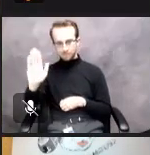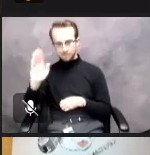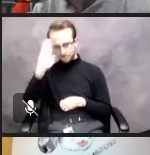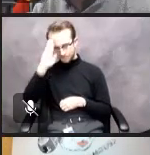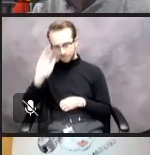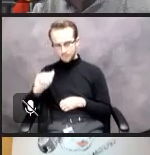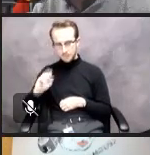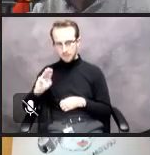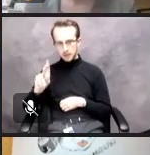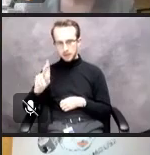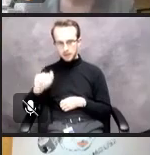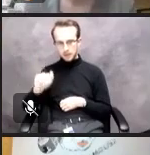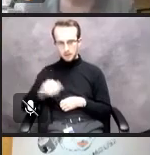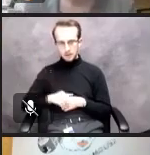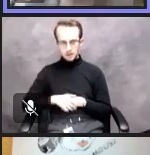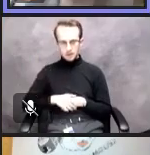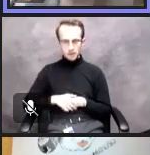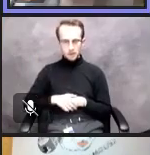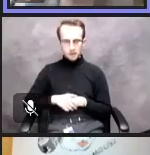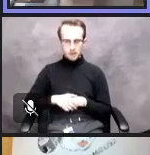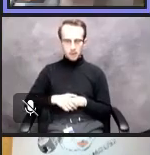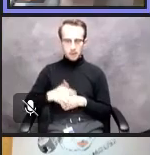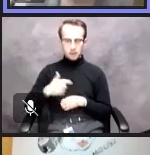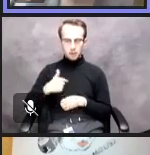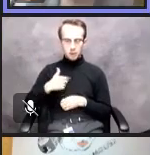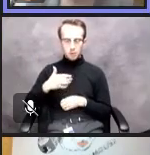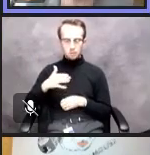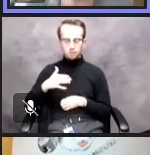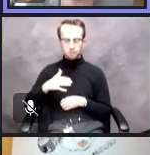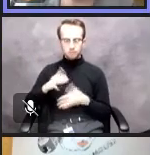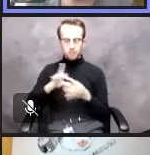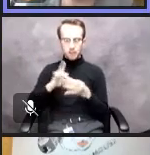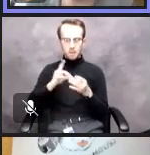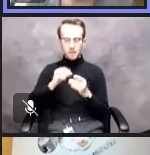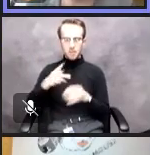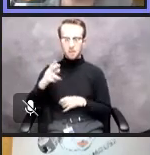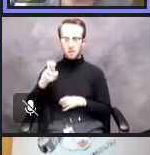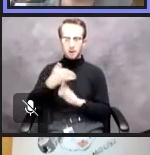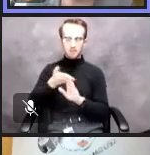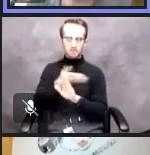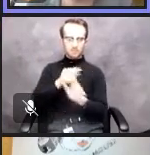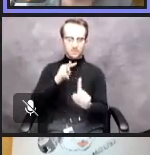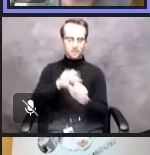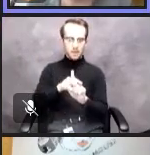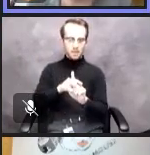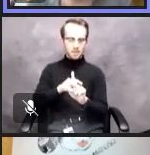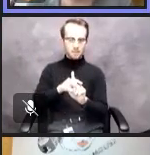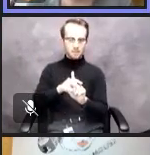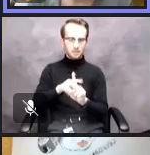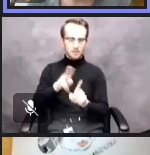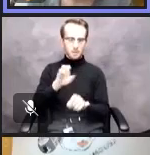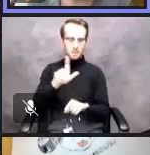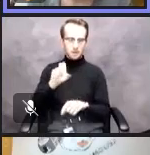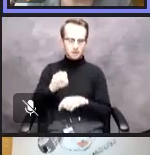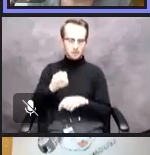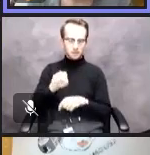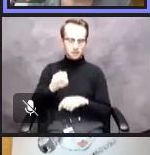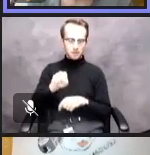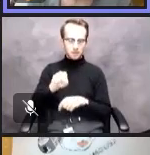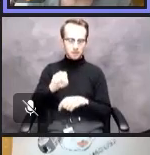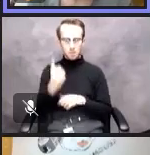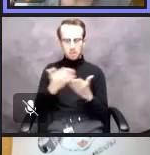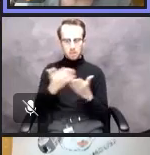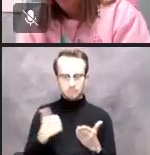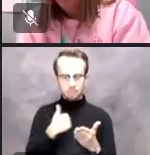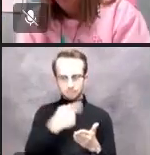was with the pre-filing of bills. So I was a part of Hope Street Group, and one of our things that we really focused on